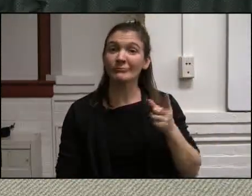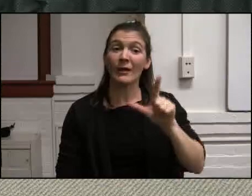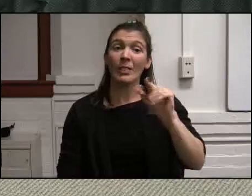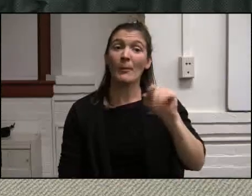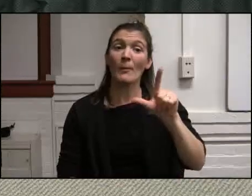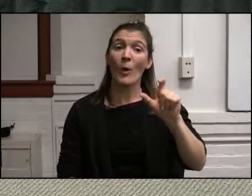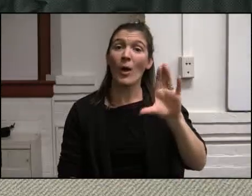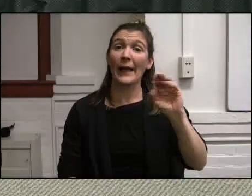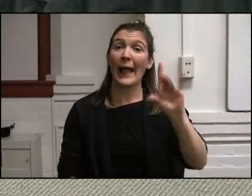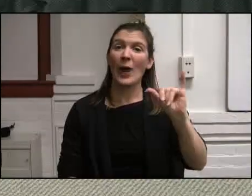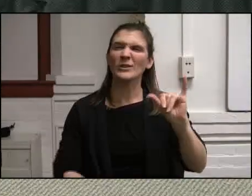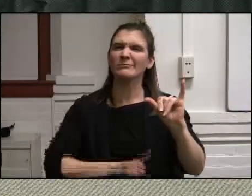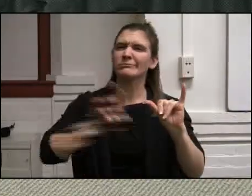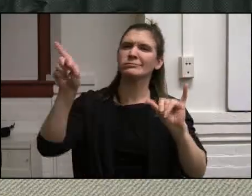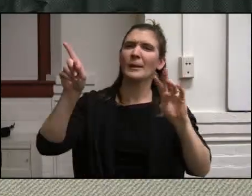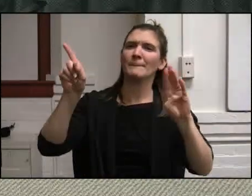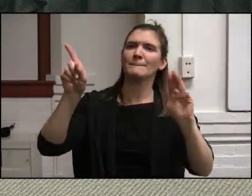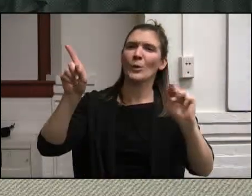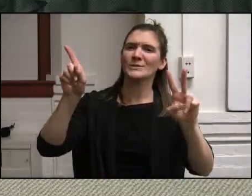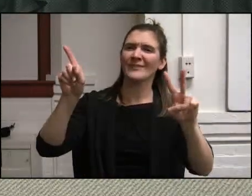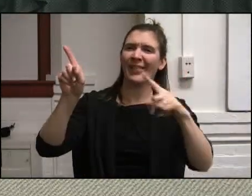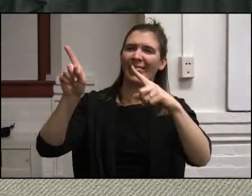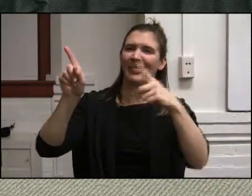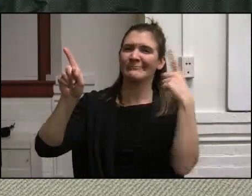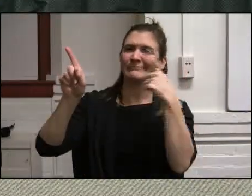Lamoille County is looking at a new